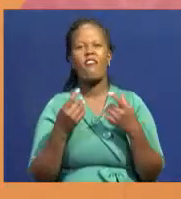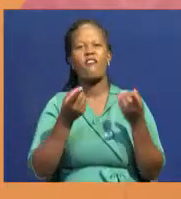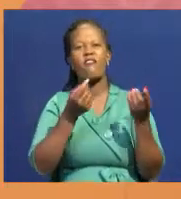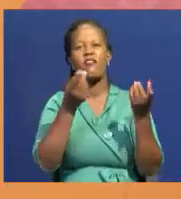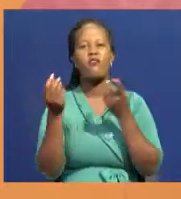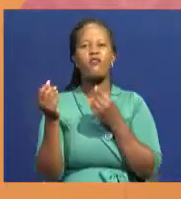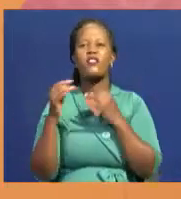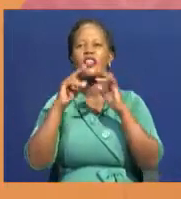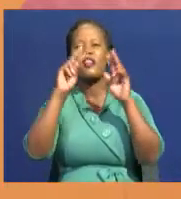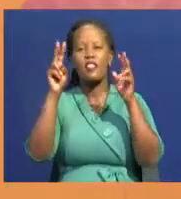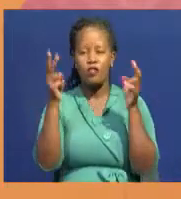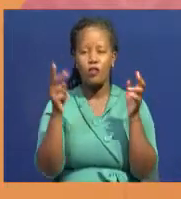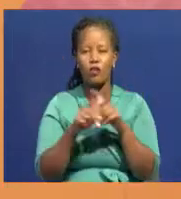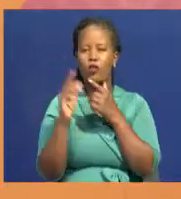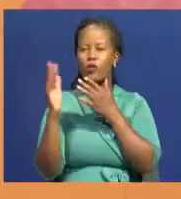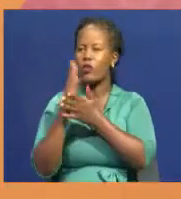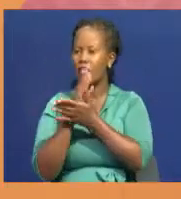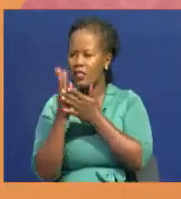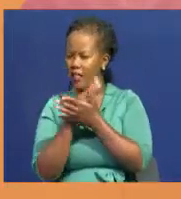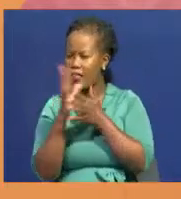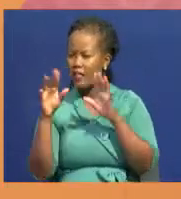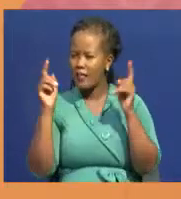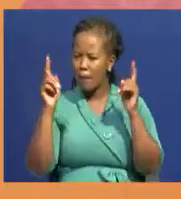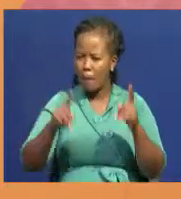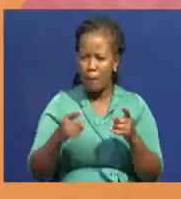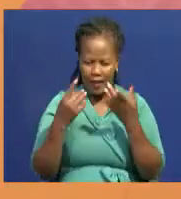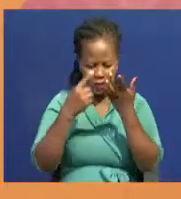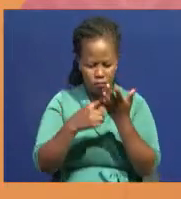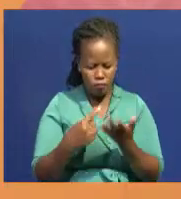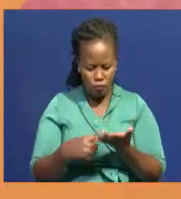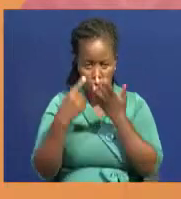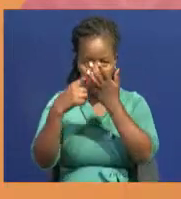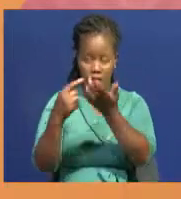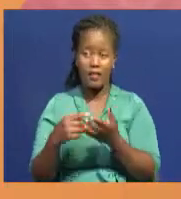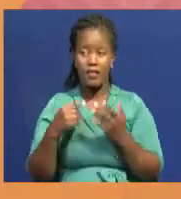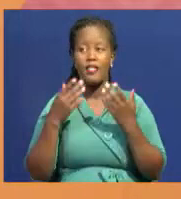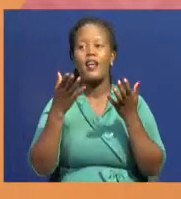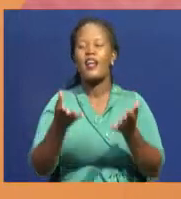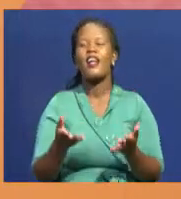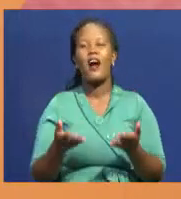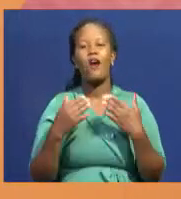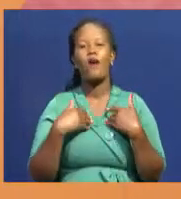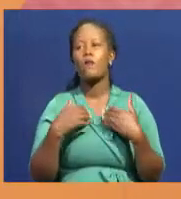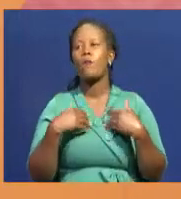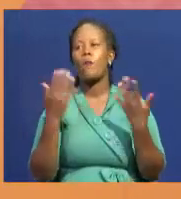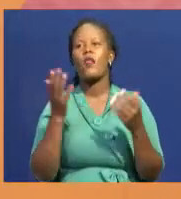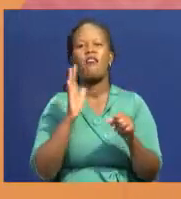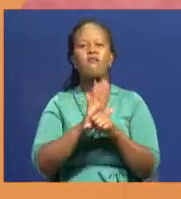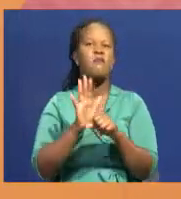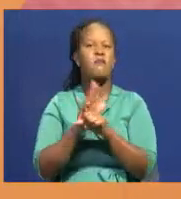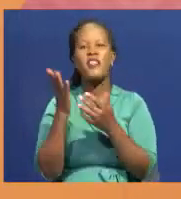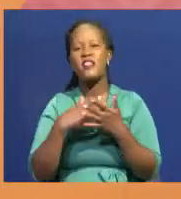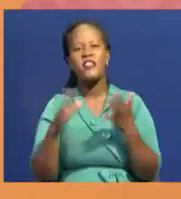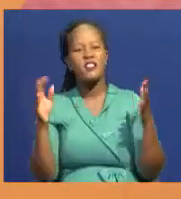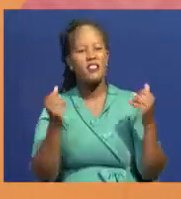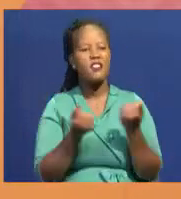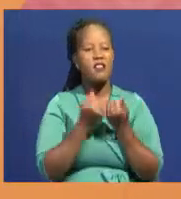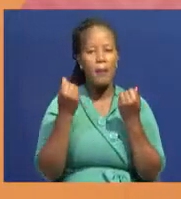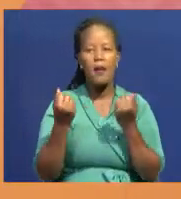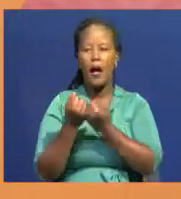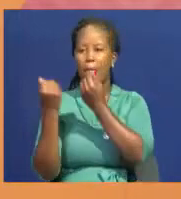issues and sectors that we need to look into, especially now that we have a number of things happening in that